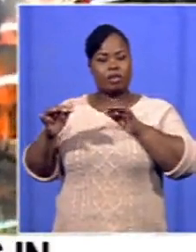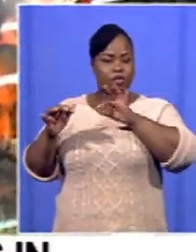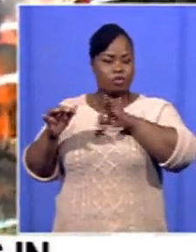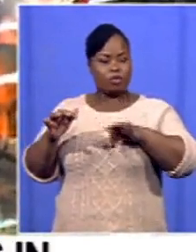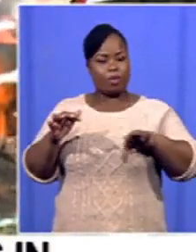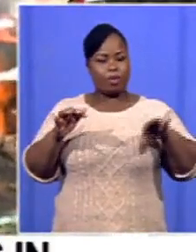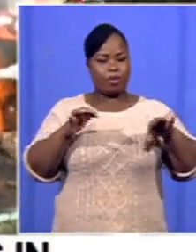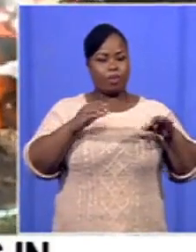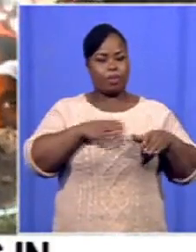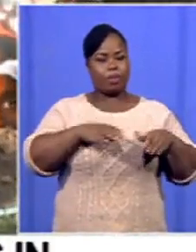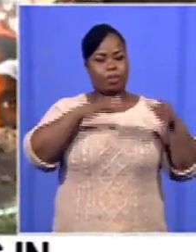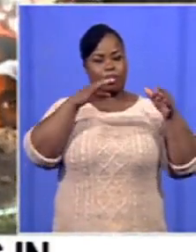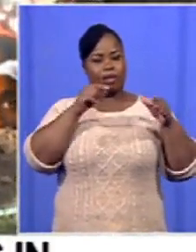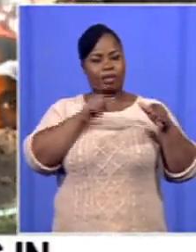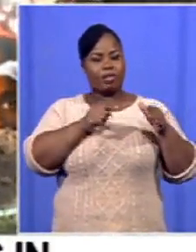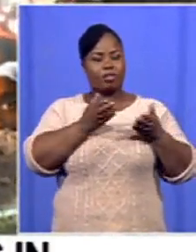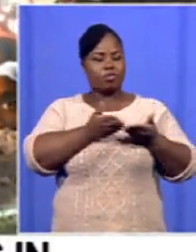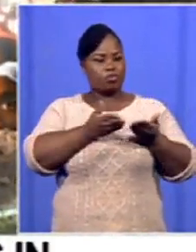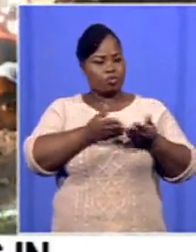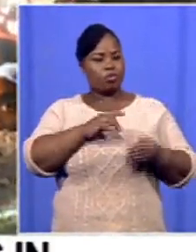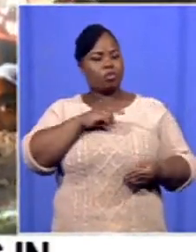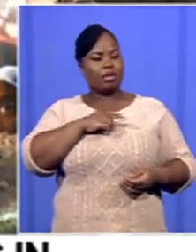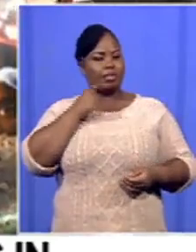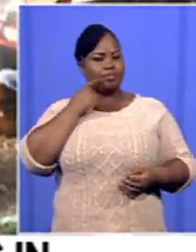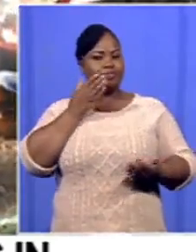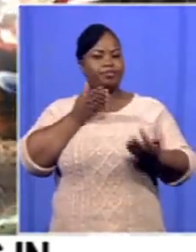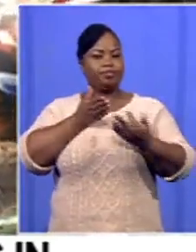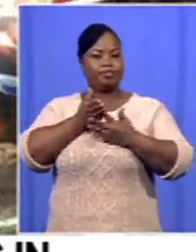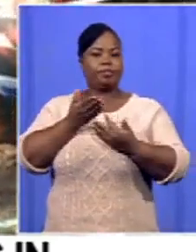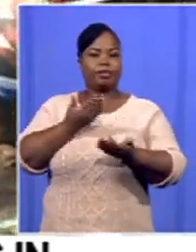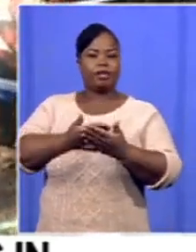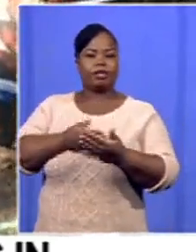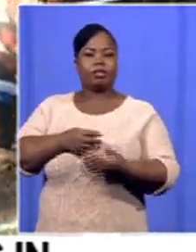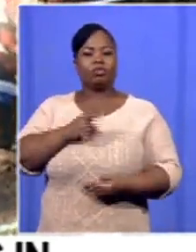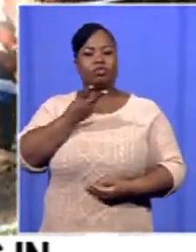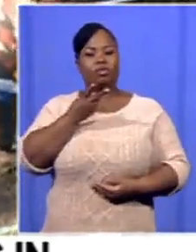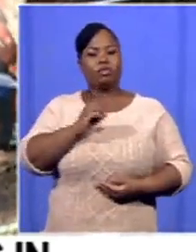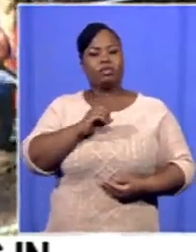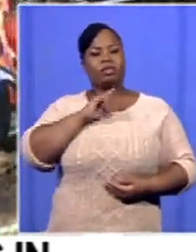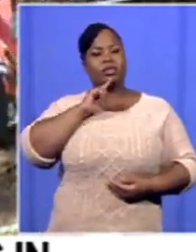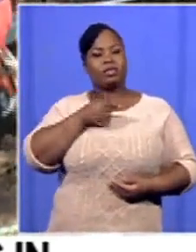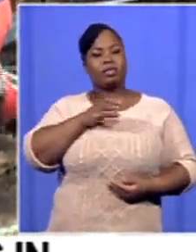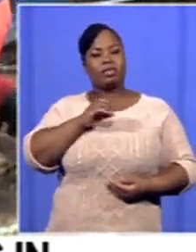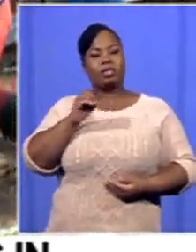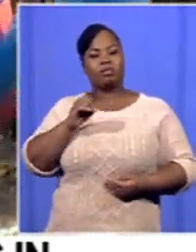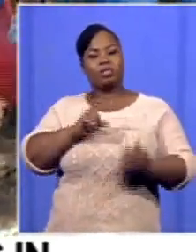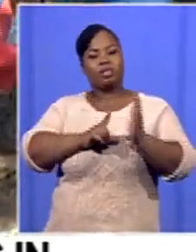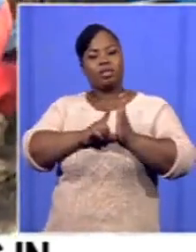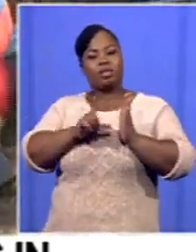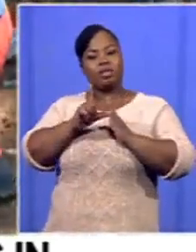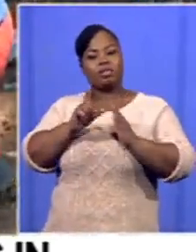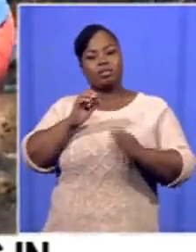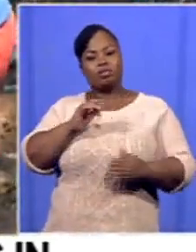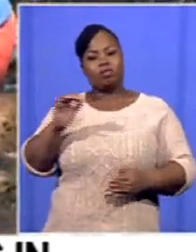been installed in this school so that they will be able to access about 20,000 liters of